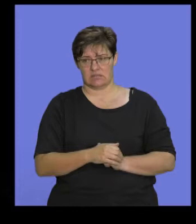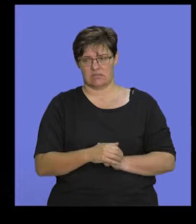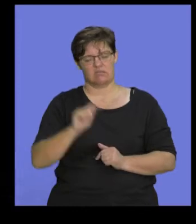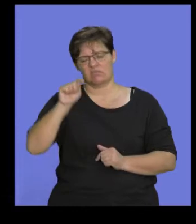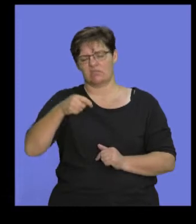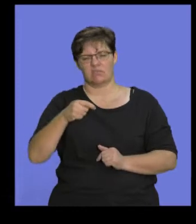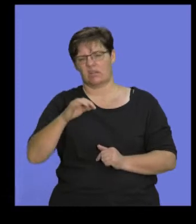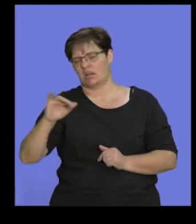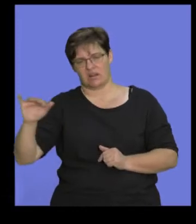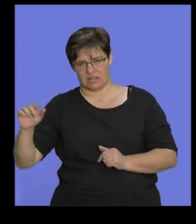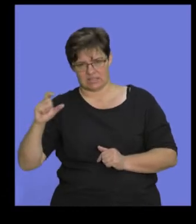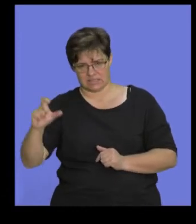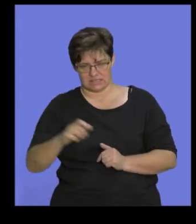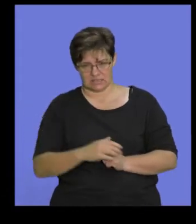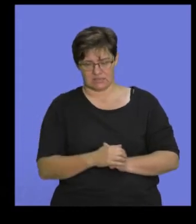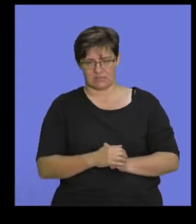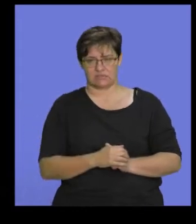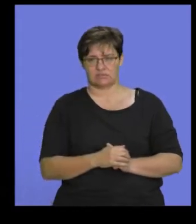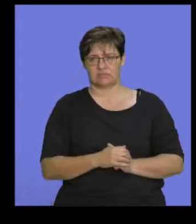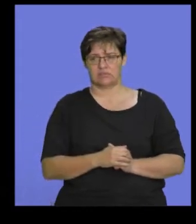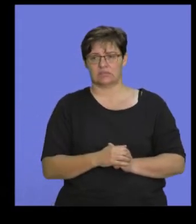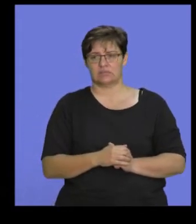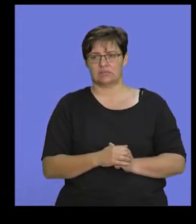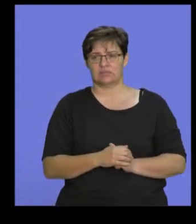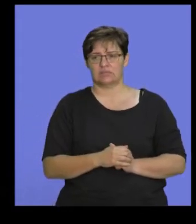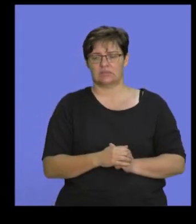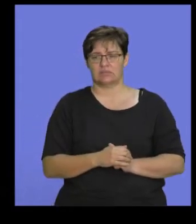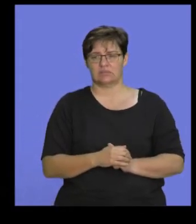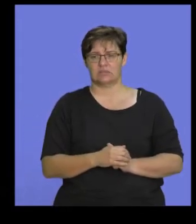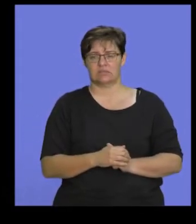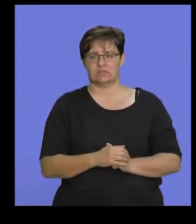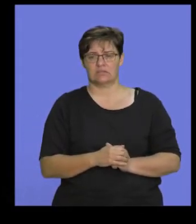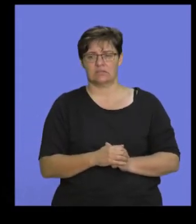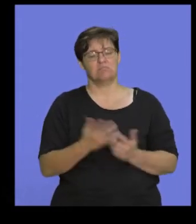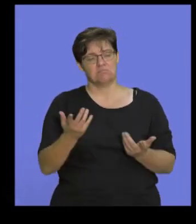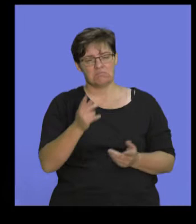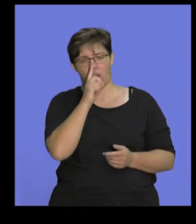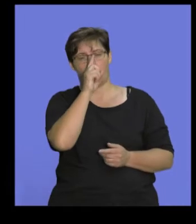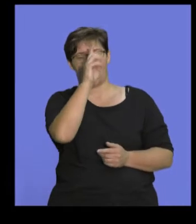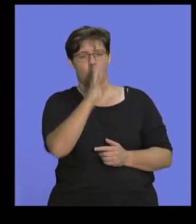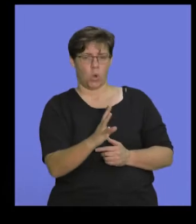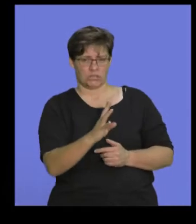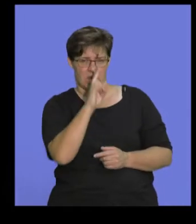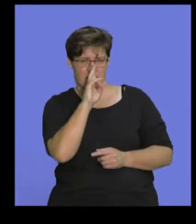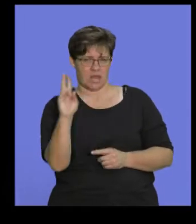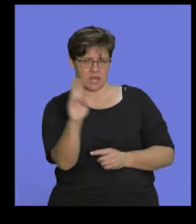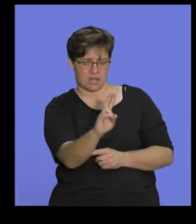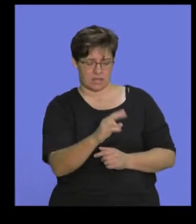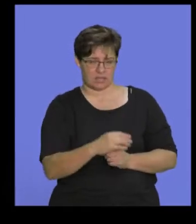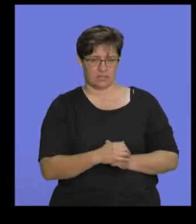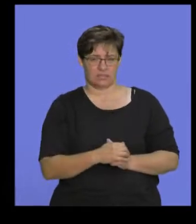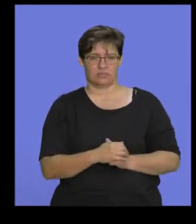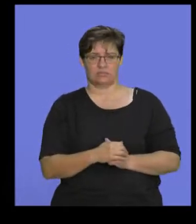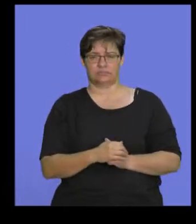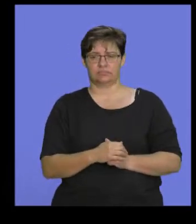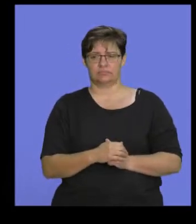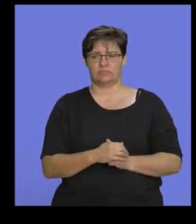7,346 and a number of cents there. Now, if we look at it from a quarterly